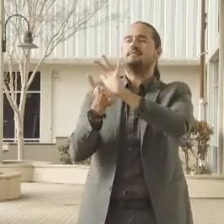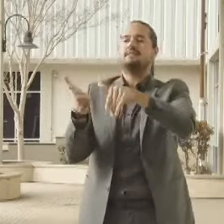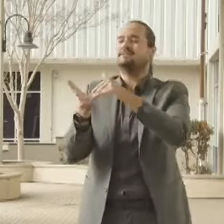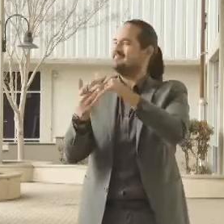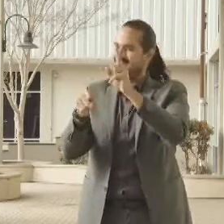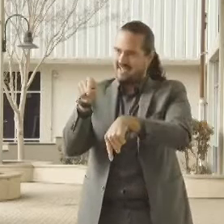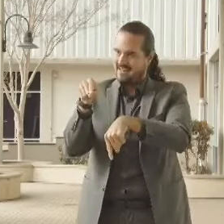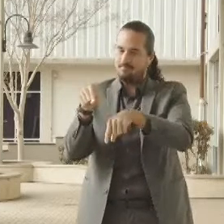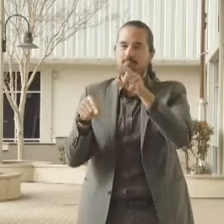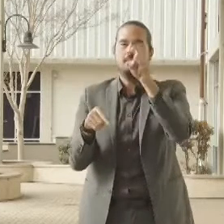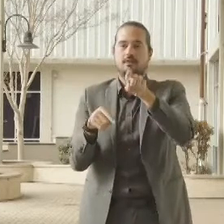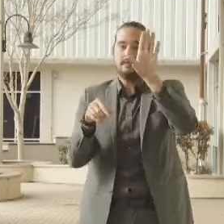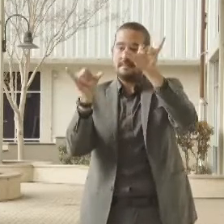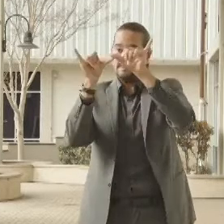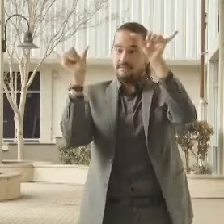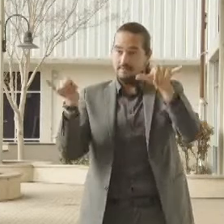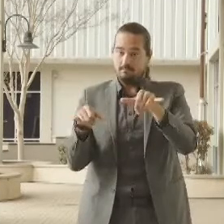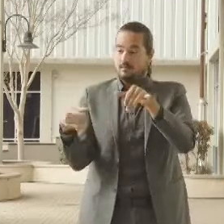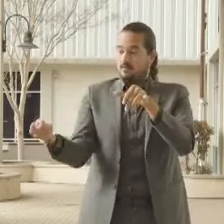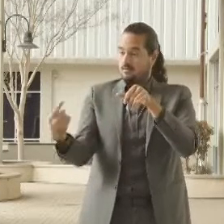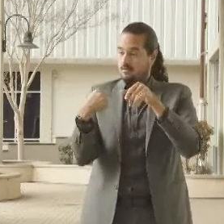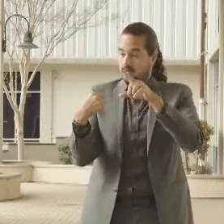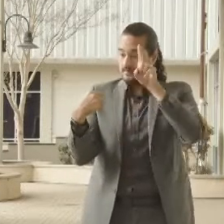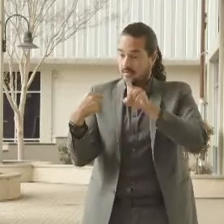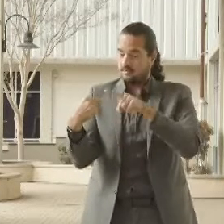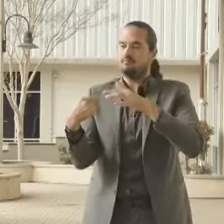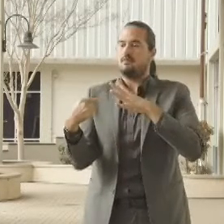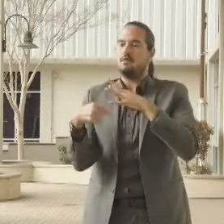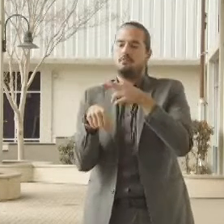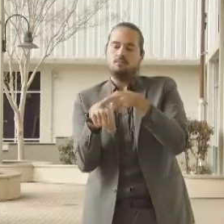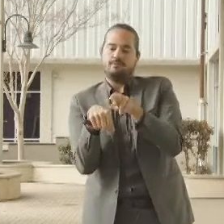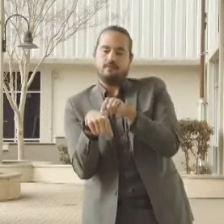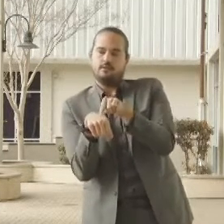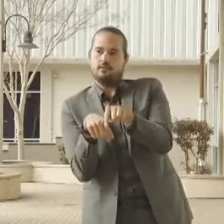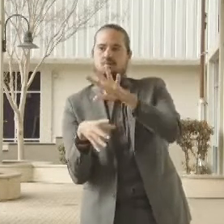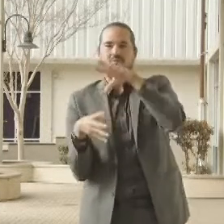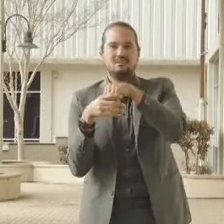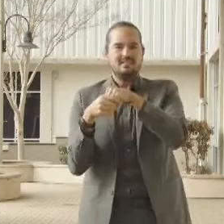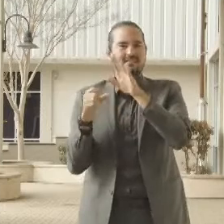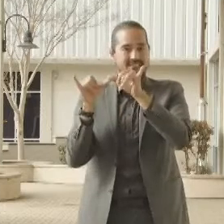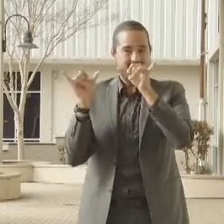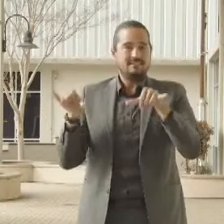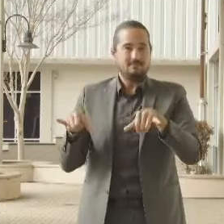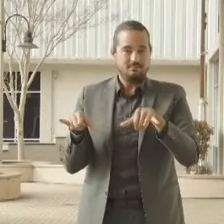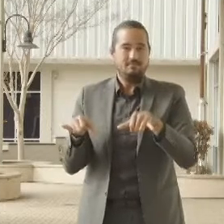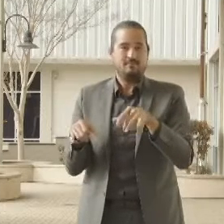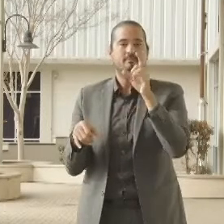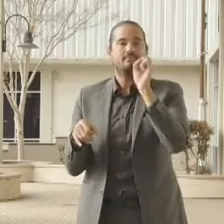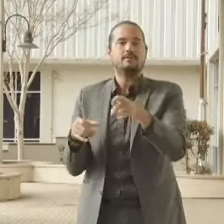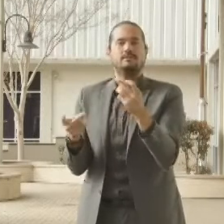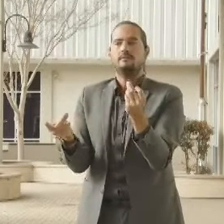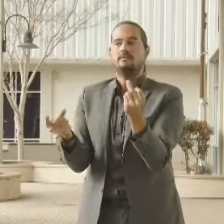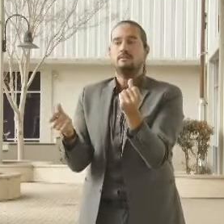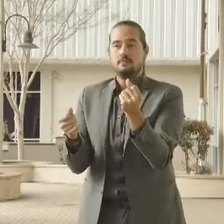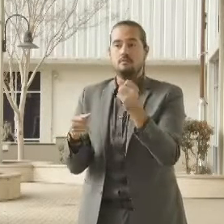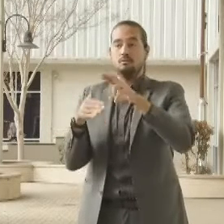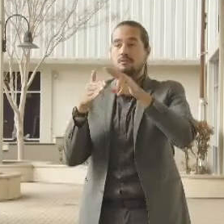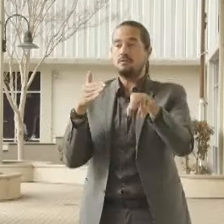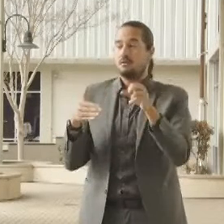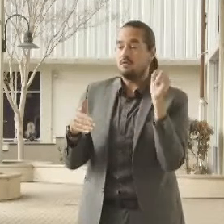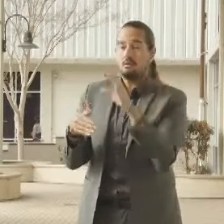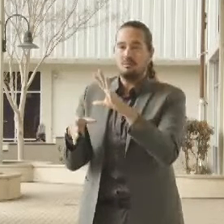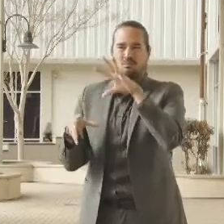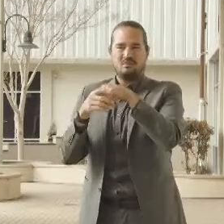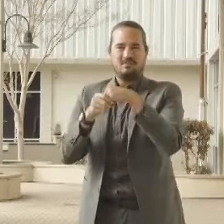For PCR tests, the results have to be provided within 72 hours, and if there are any delays in that, the healthcare providers have an